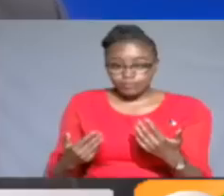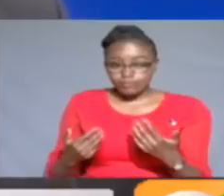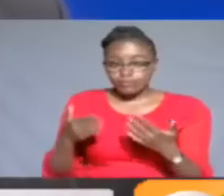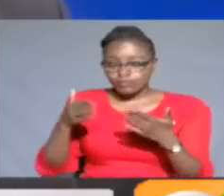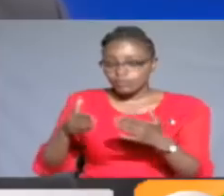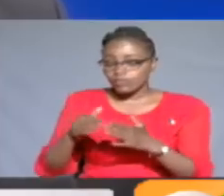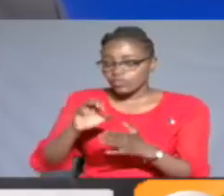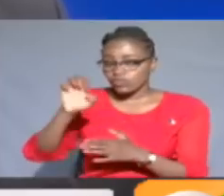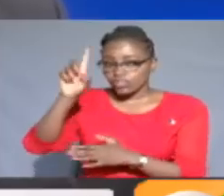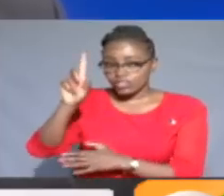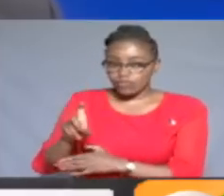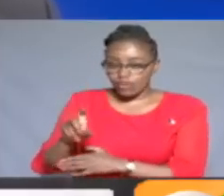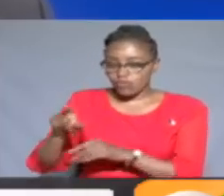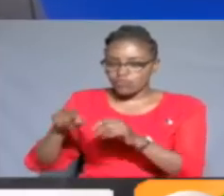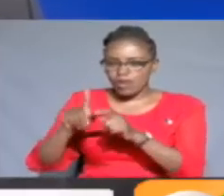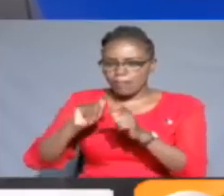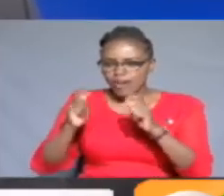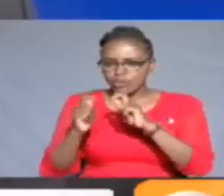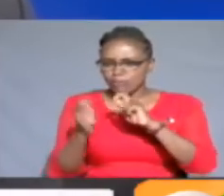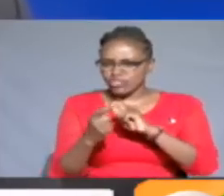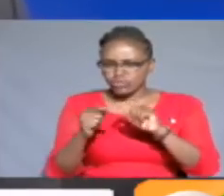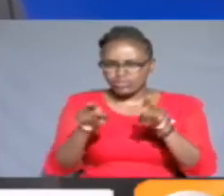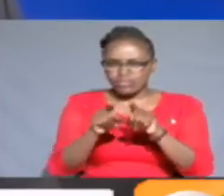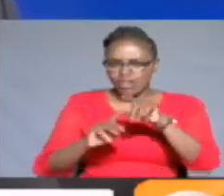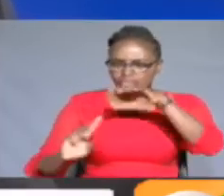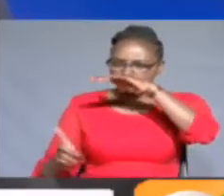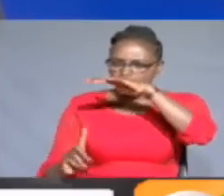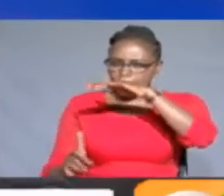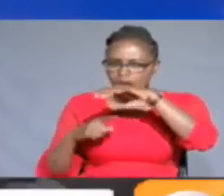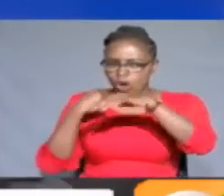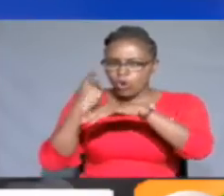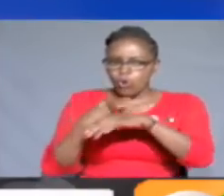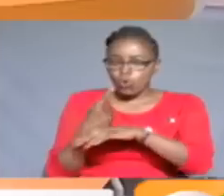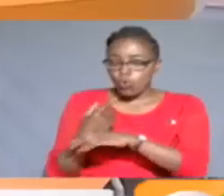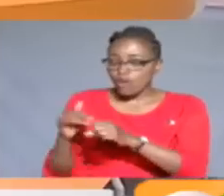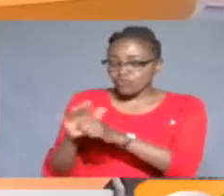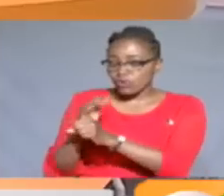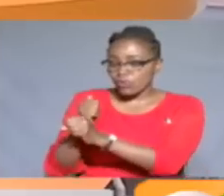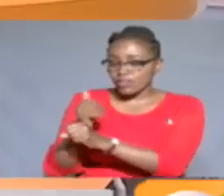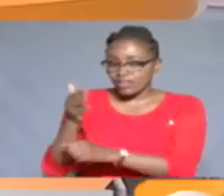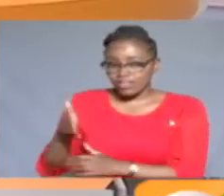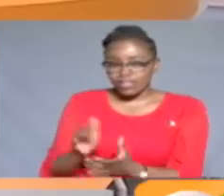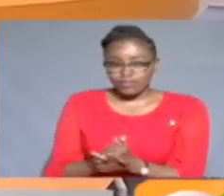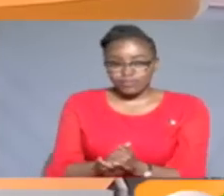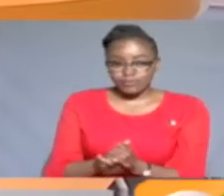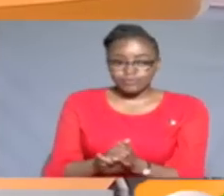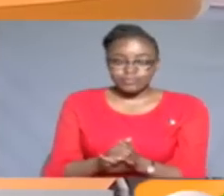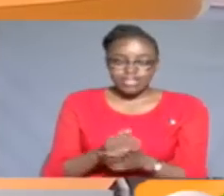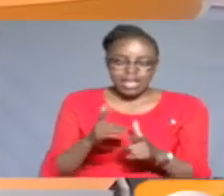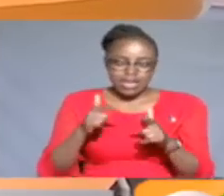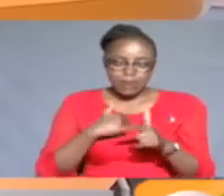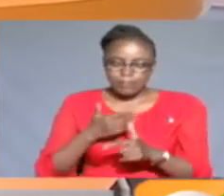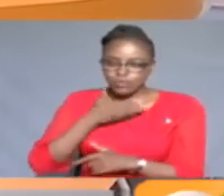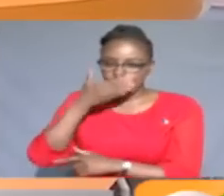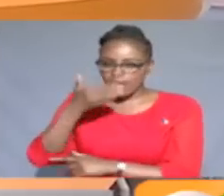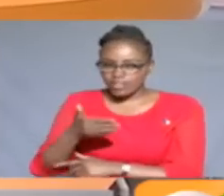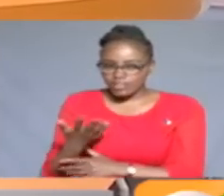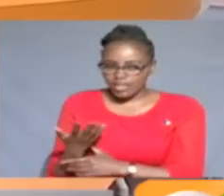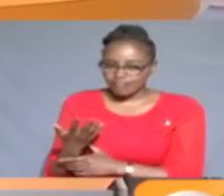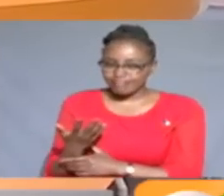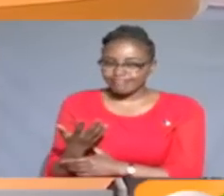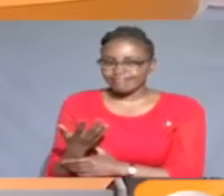to executive manipulation than ministers that were political. Okay. Hussein, allow me to respond partly